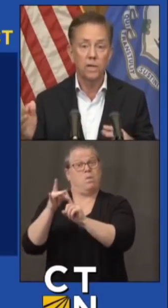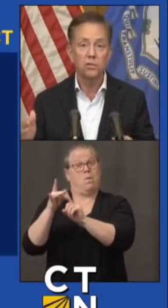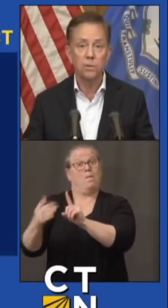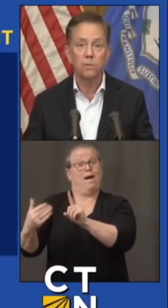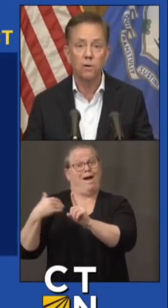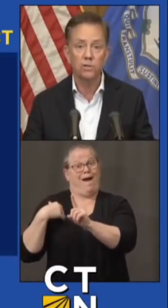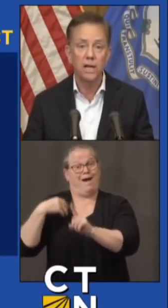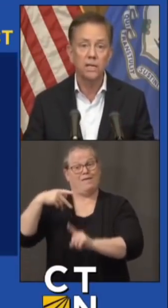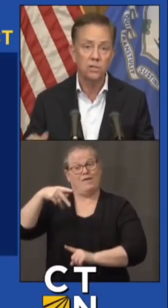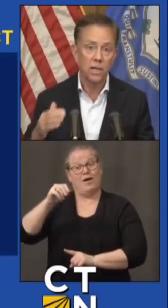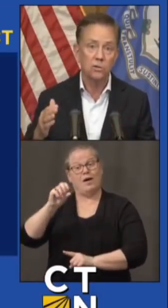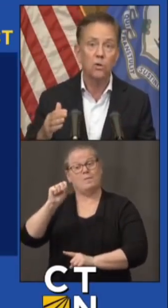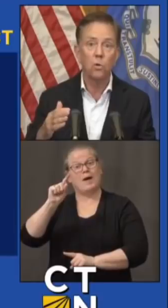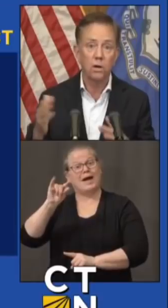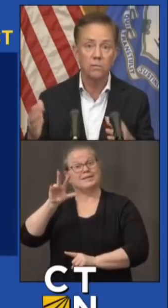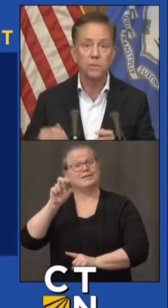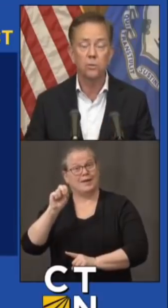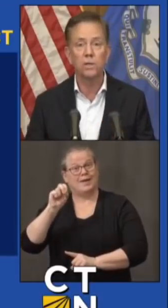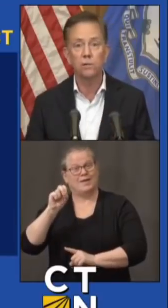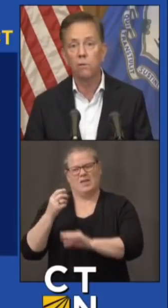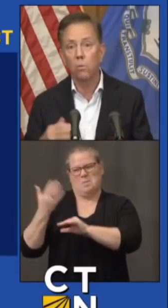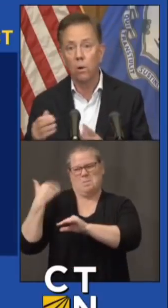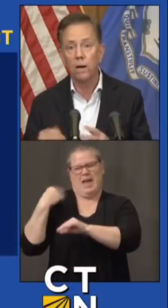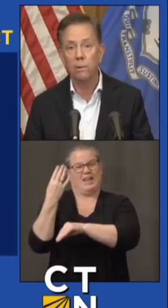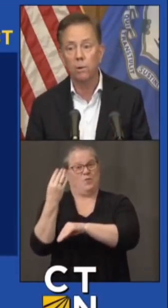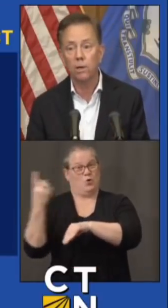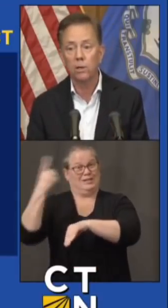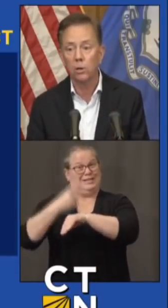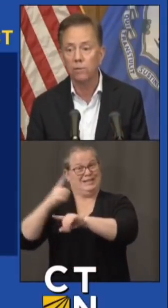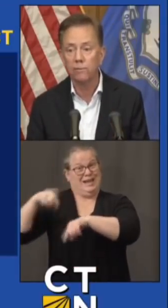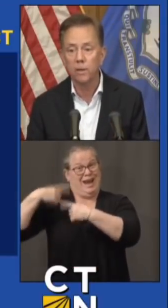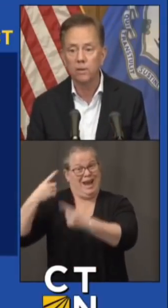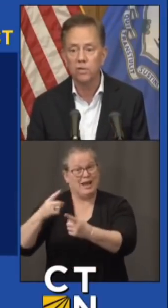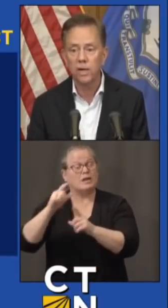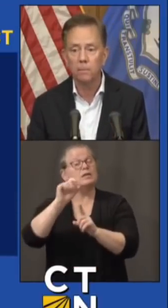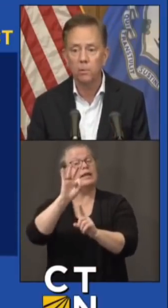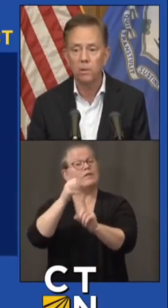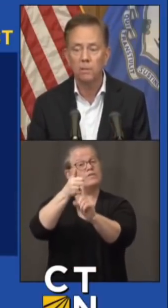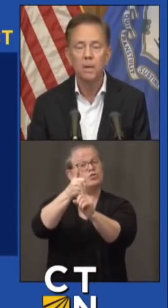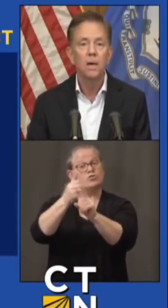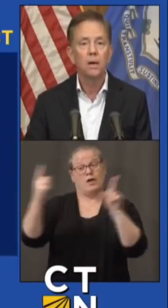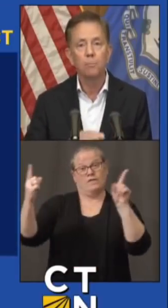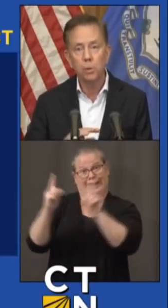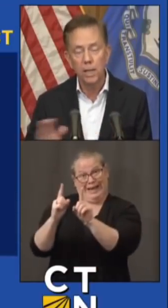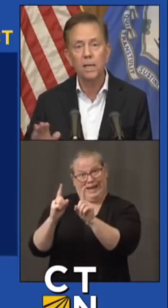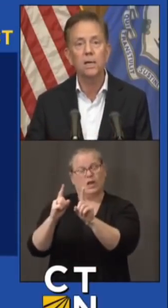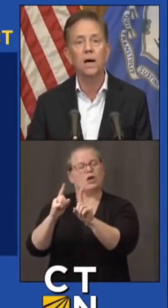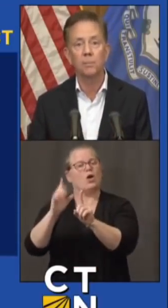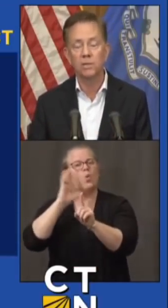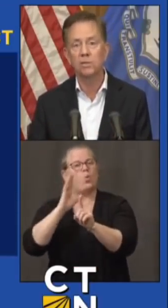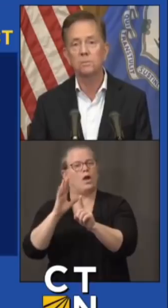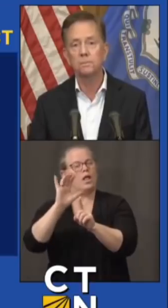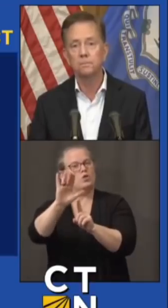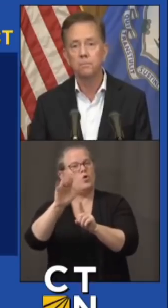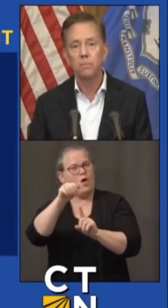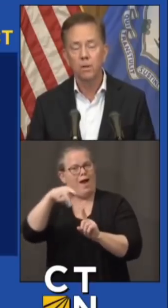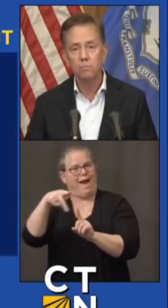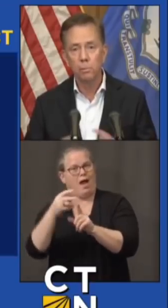to do this. Some of our states, like New York, have been doing this for a while. We wanted to learn from their example. Completely